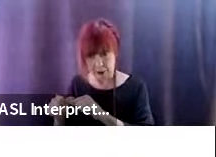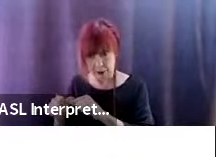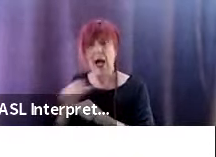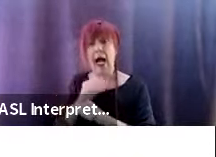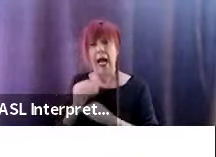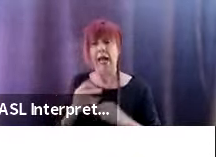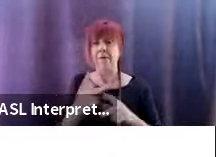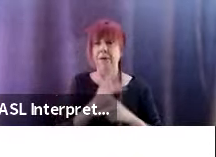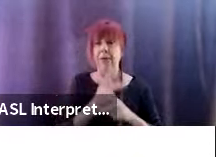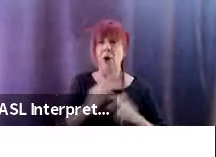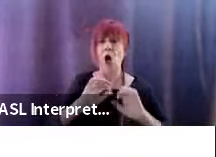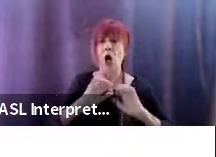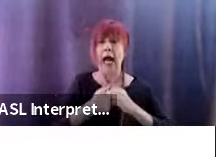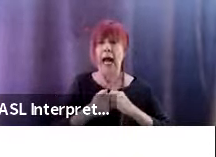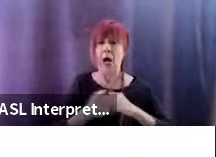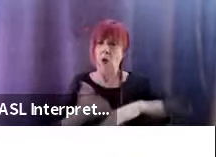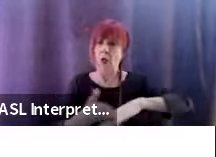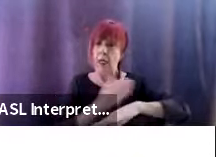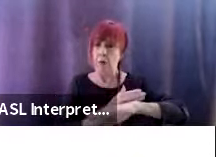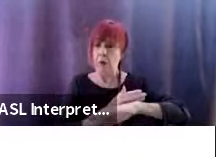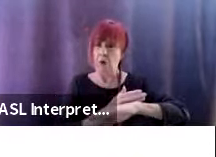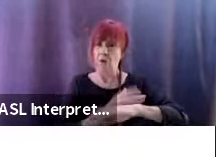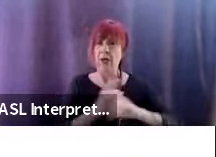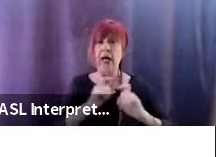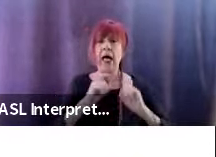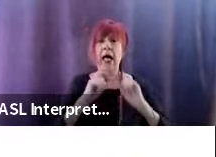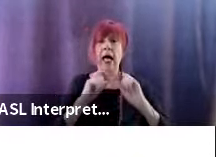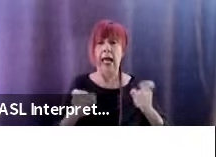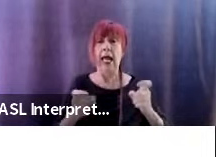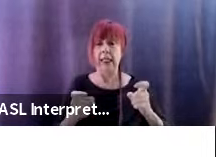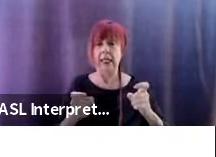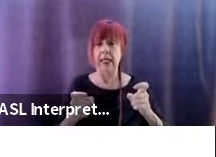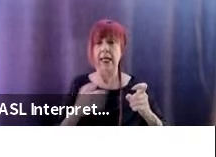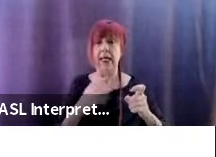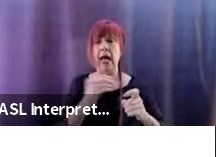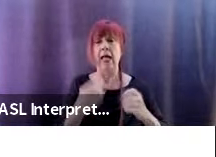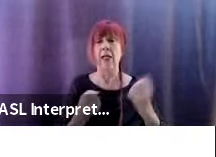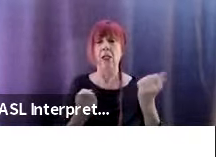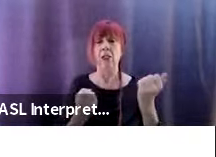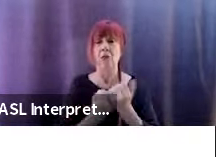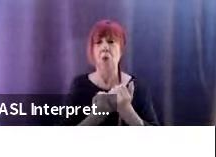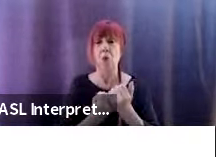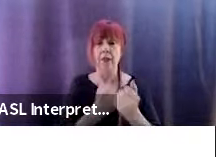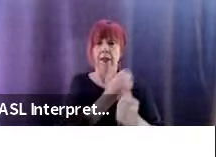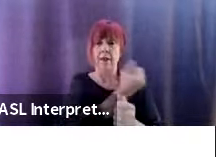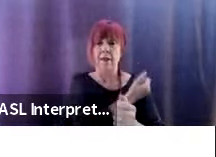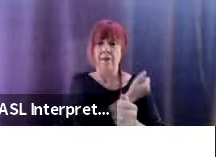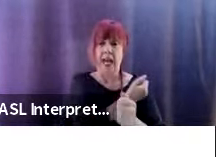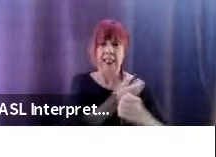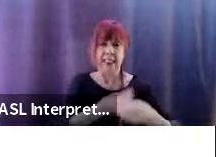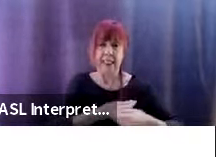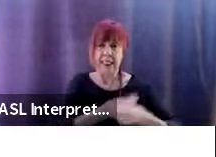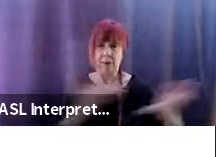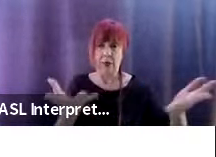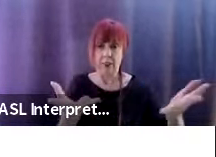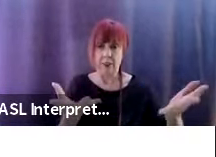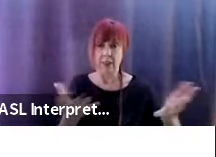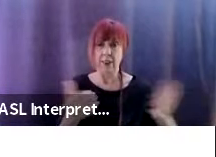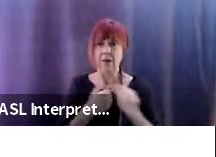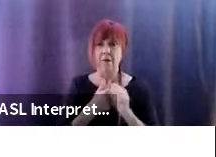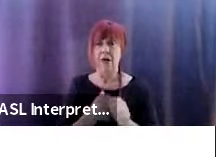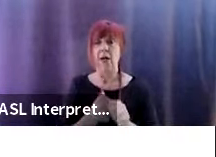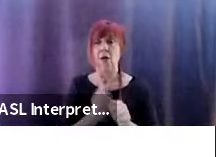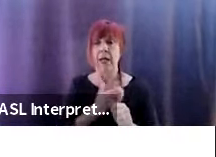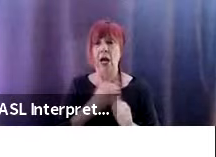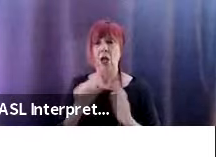we allocate and support the vaccine process under the direction of our state partners.